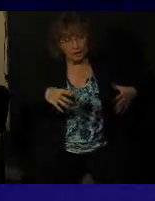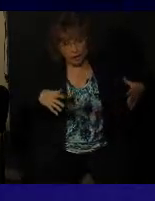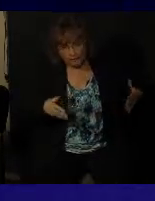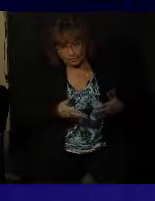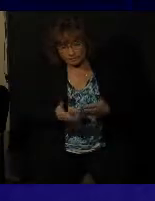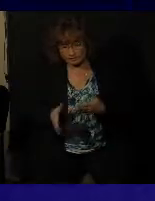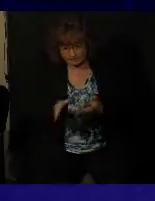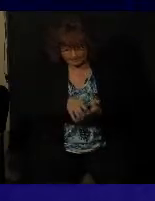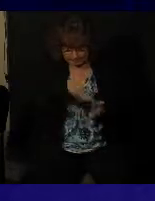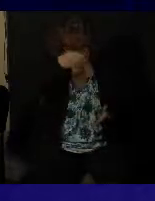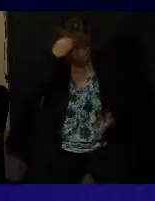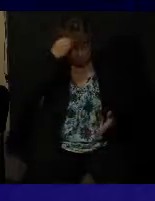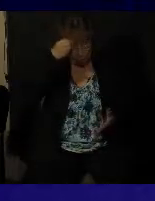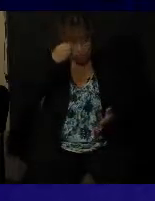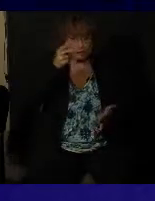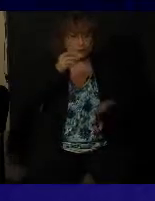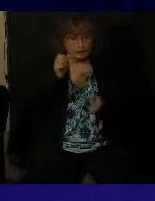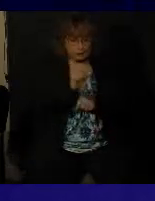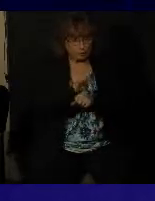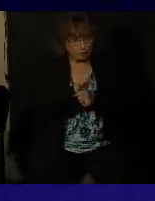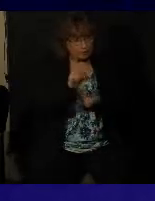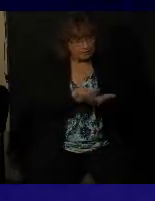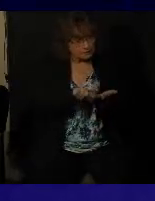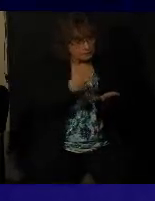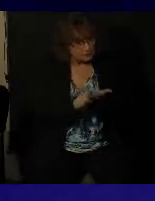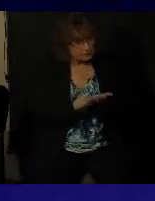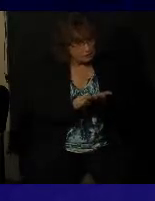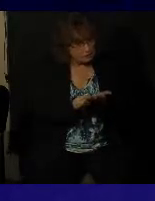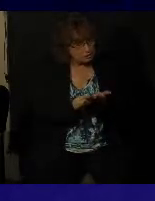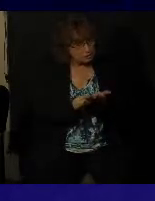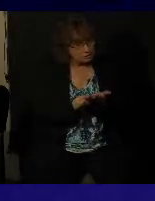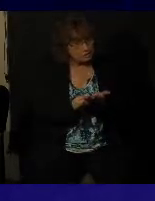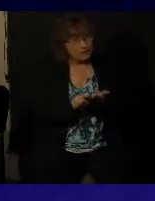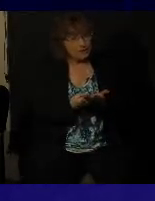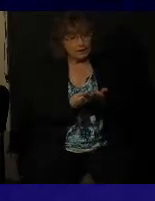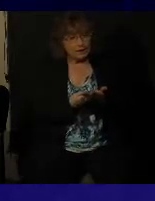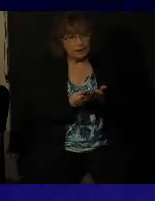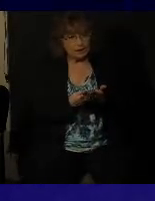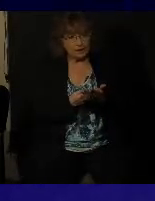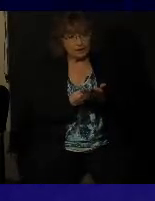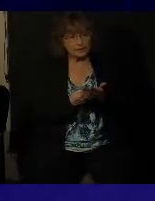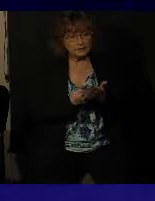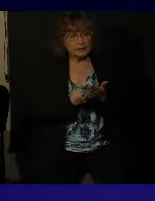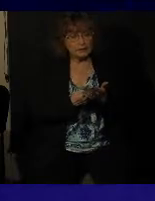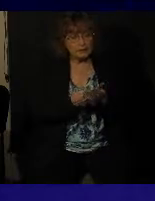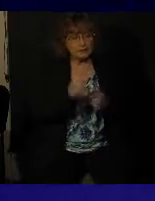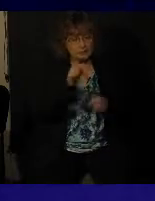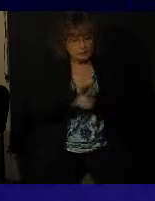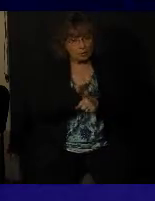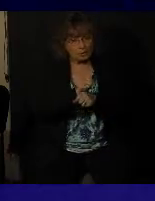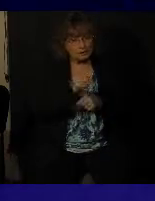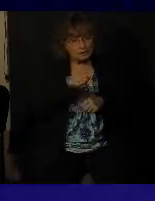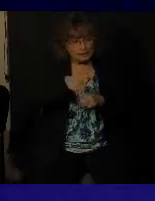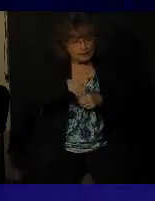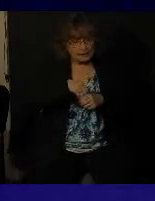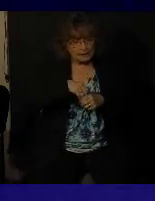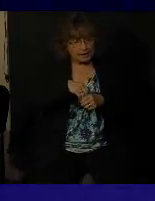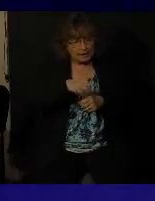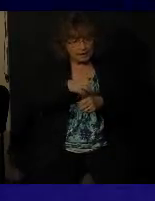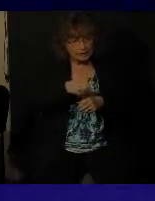such, doing chores and such, helped me at the restaurant and getting my job. I learned how to do welding and horseback